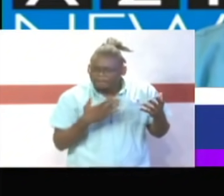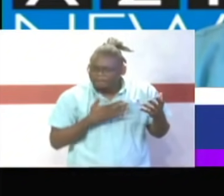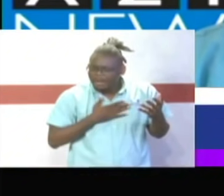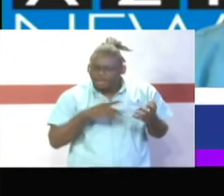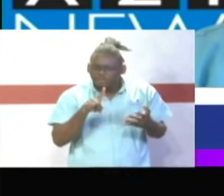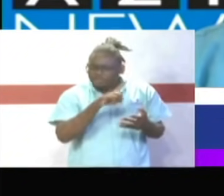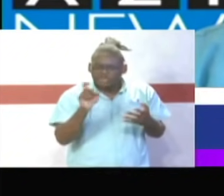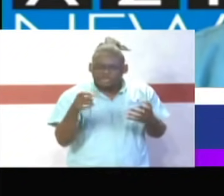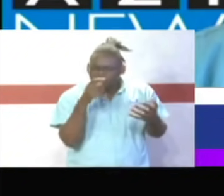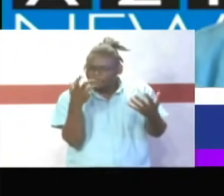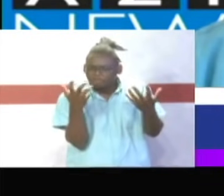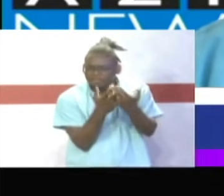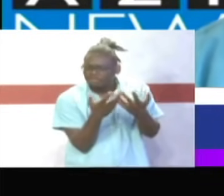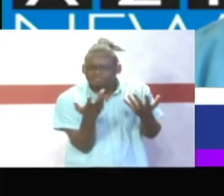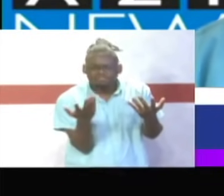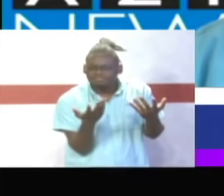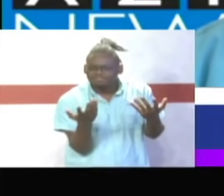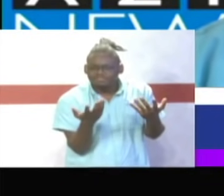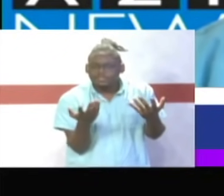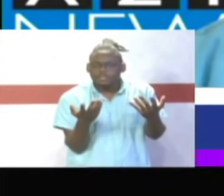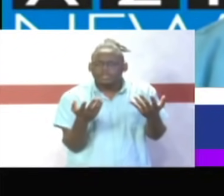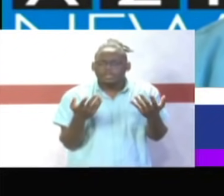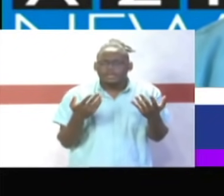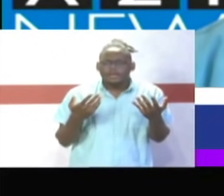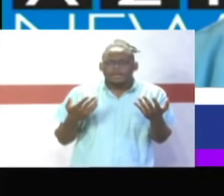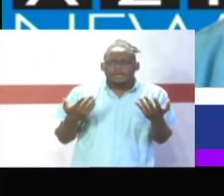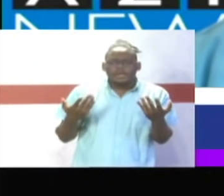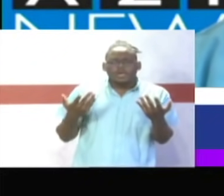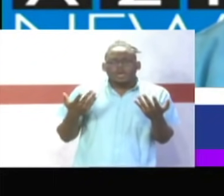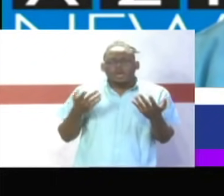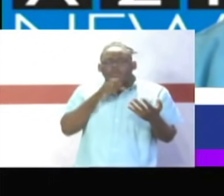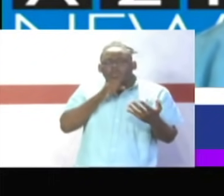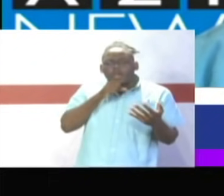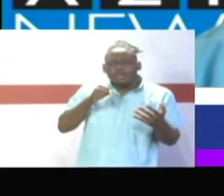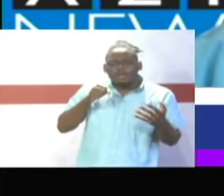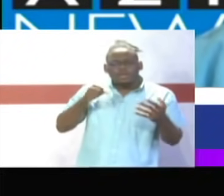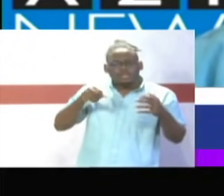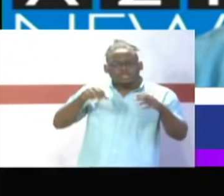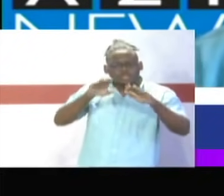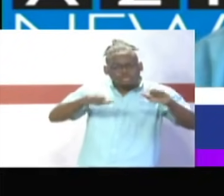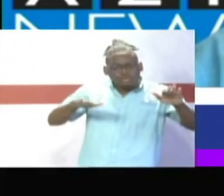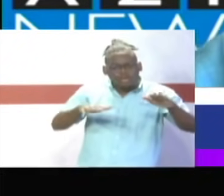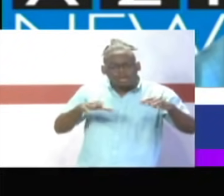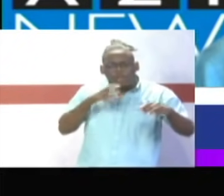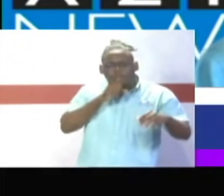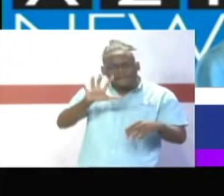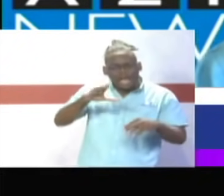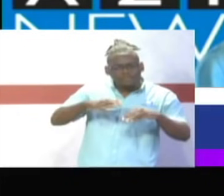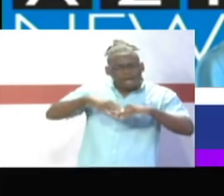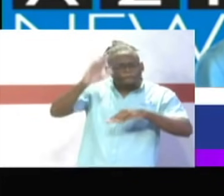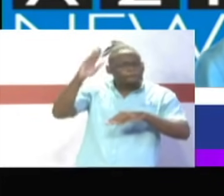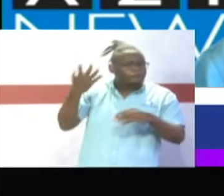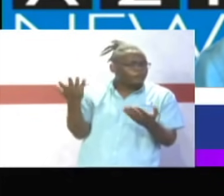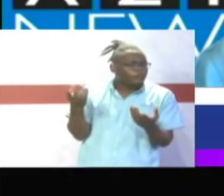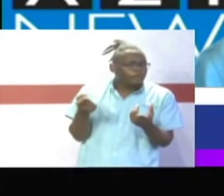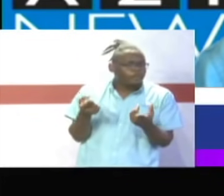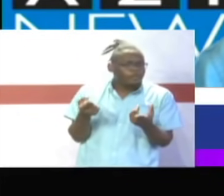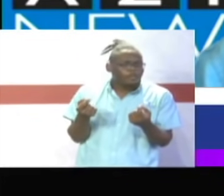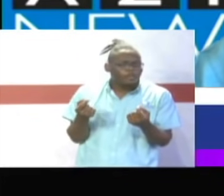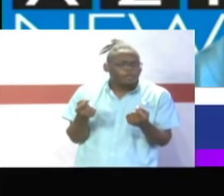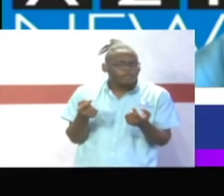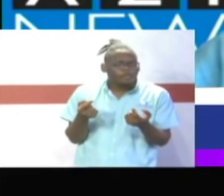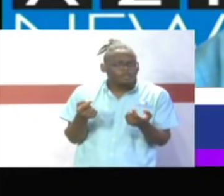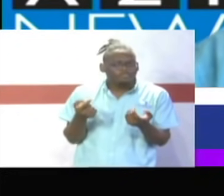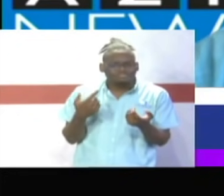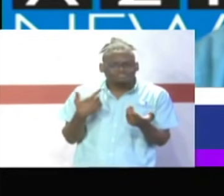about frontline healthcare workers in terms of this primary dose? Thank you. Could you just repeat